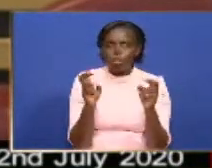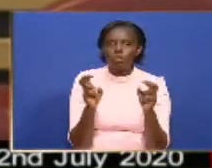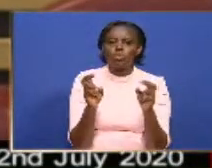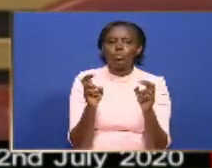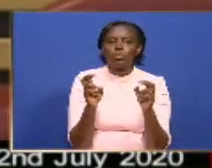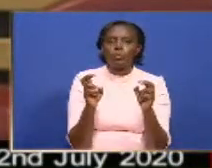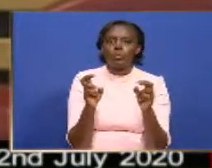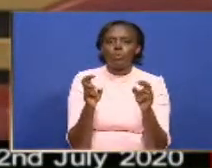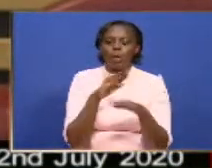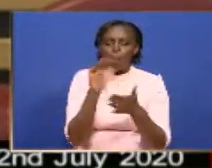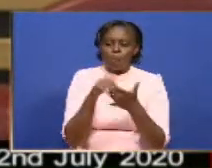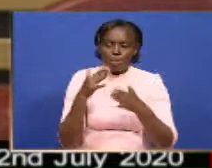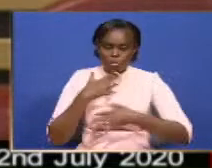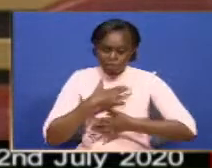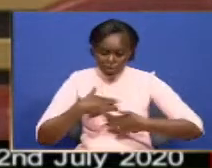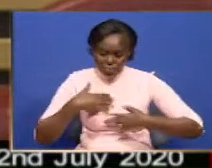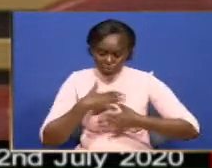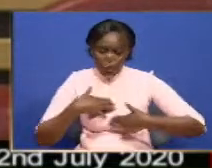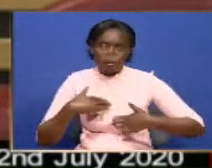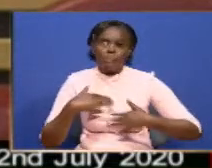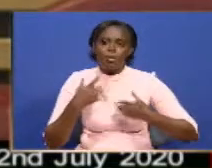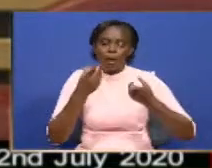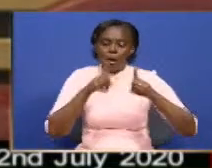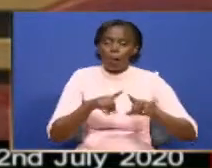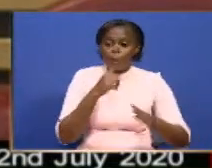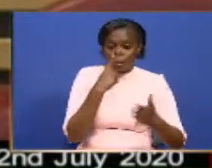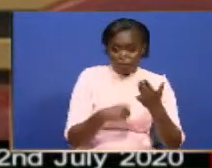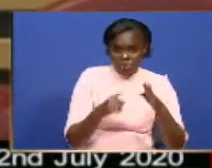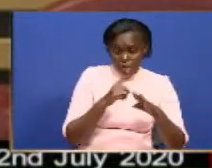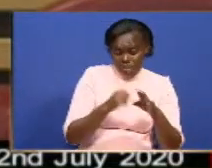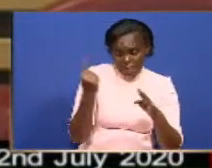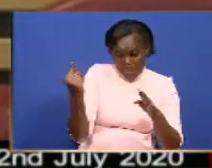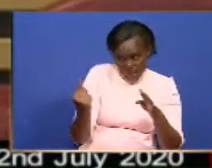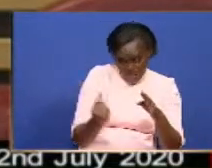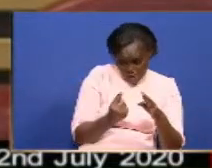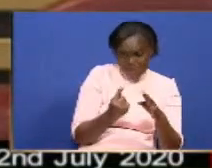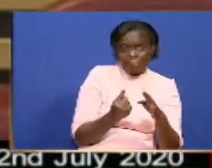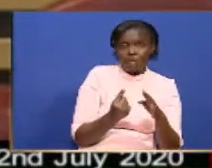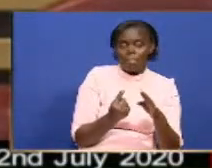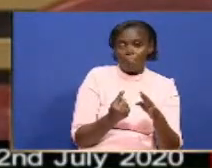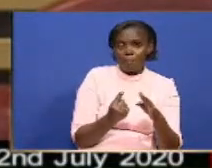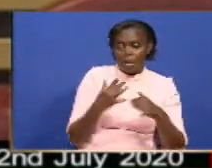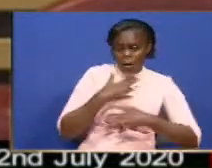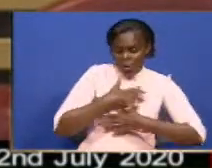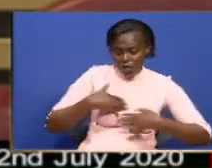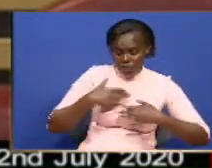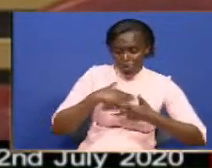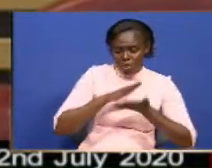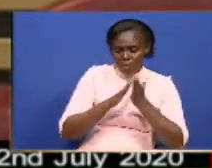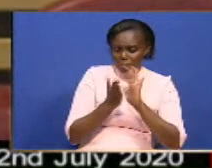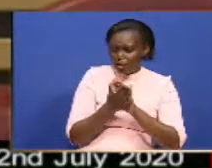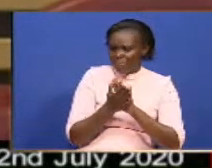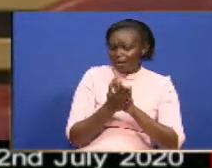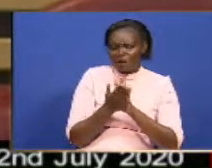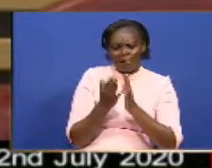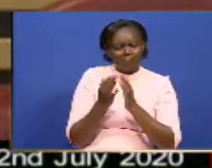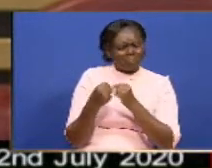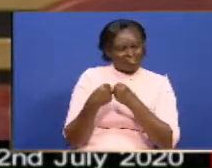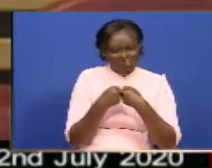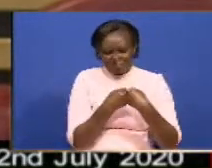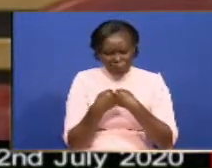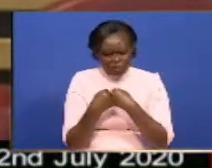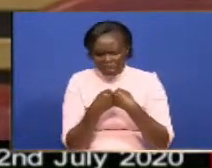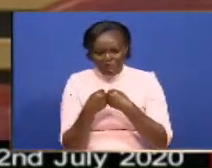of refugees. So what happened was, when they came, and it became really hassle for